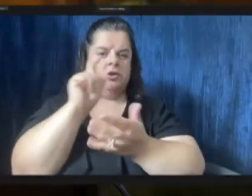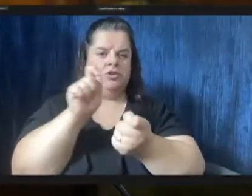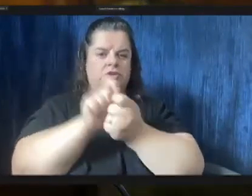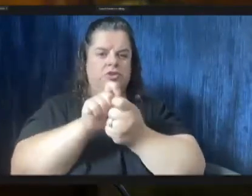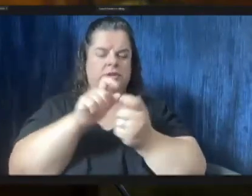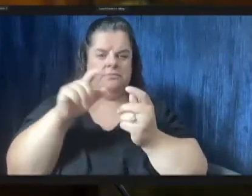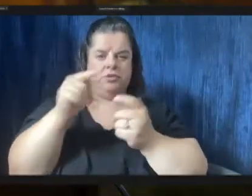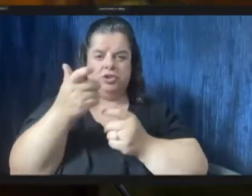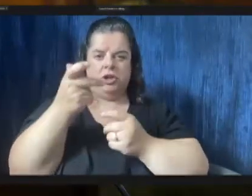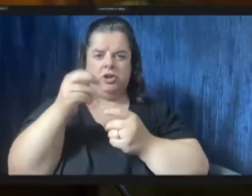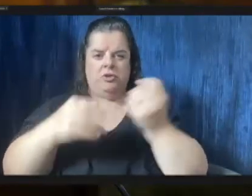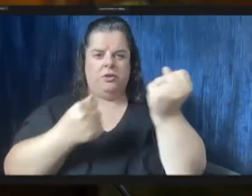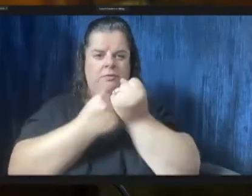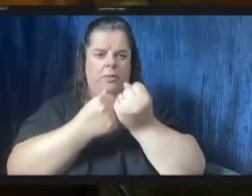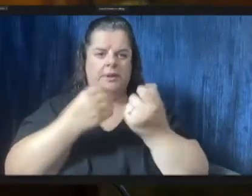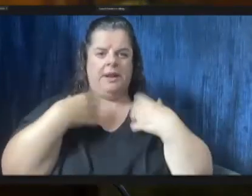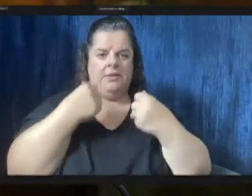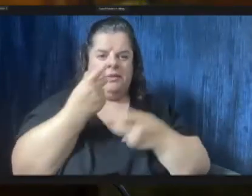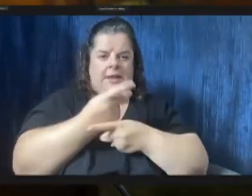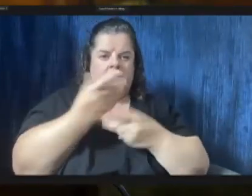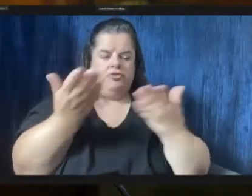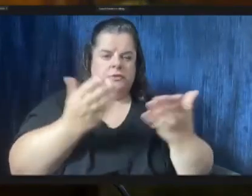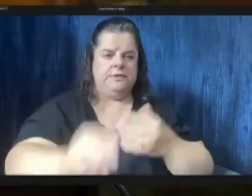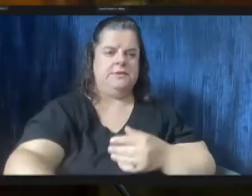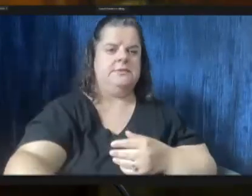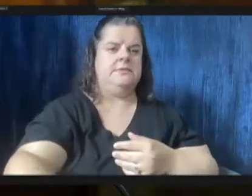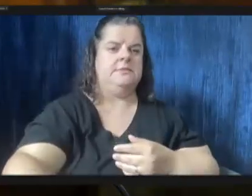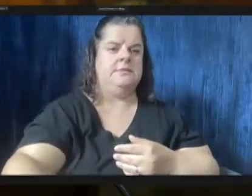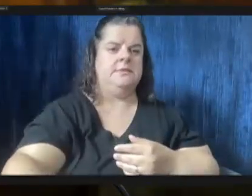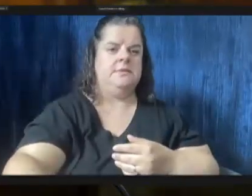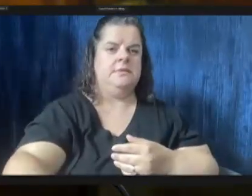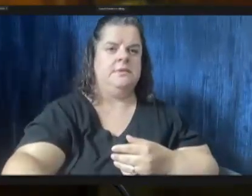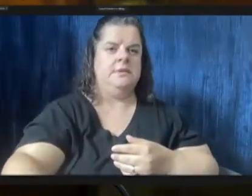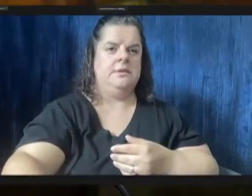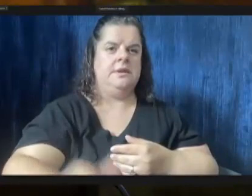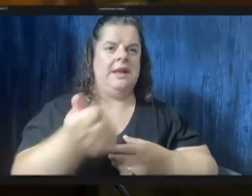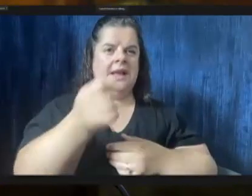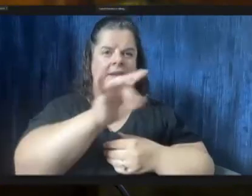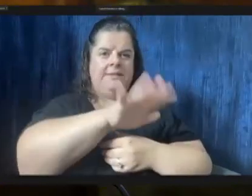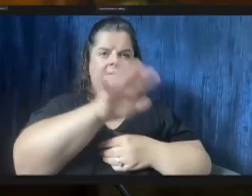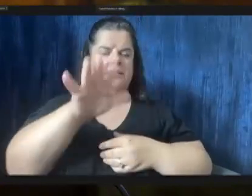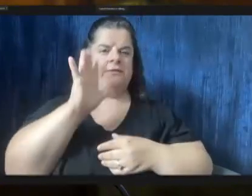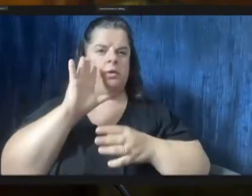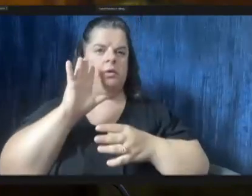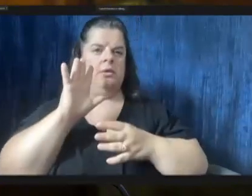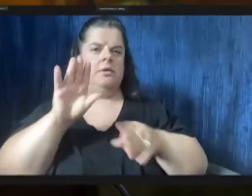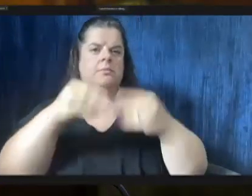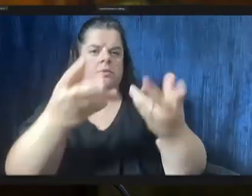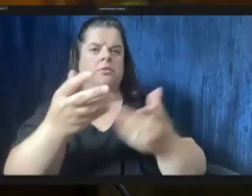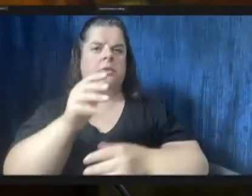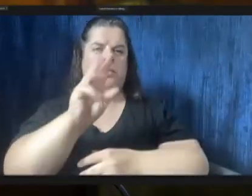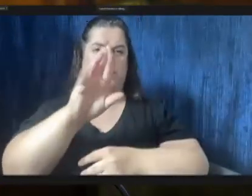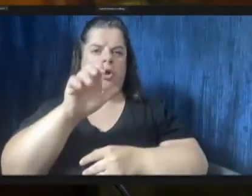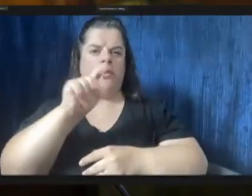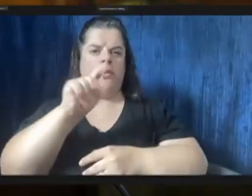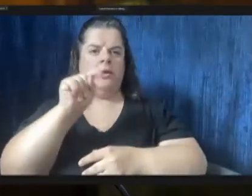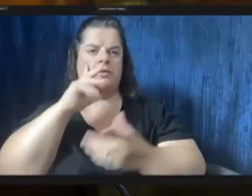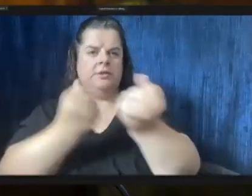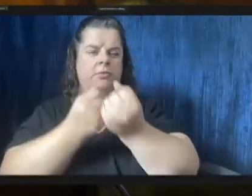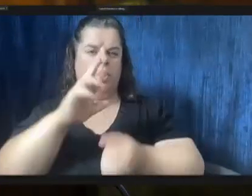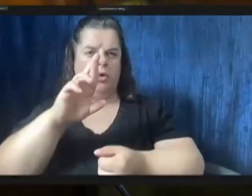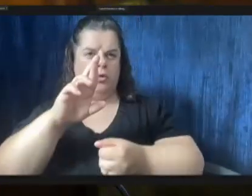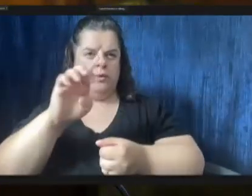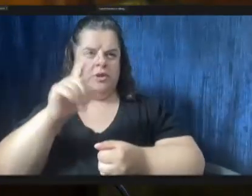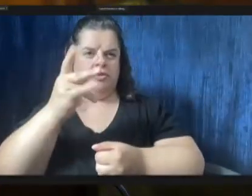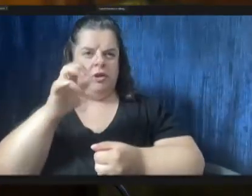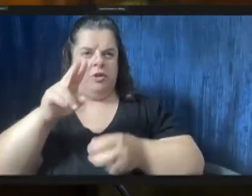services. Bill Number 1855, resolution providing for the issuance of a warrant in favor of the Regional Opportunity Center